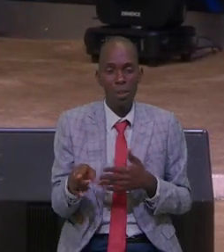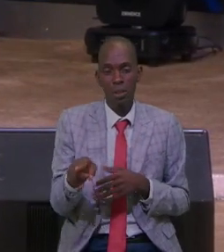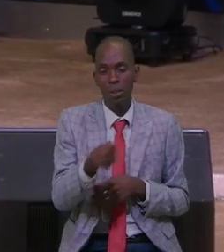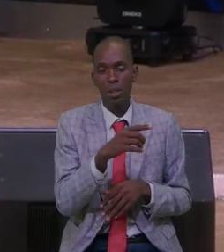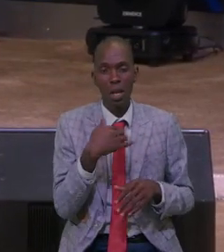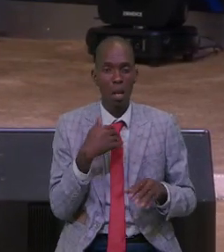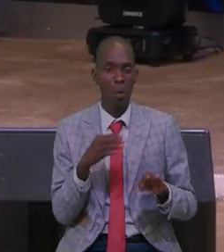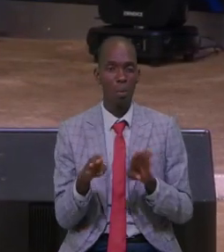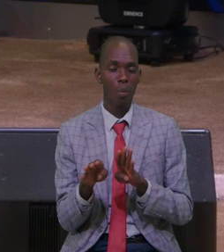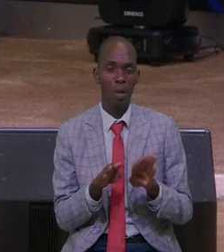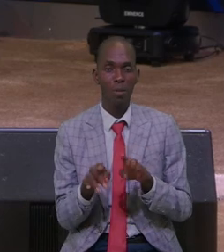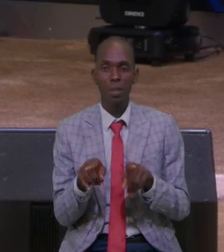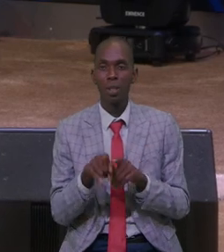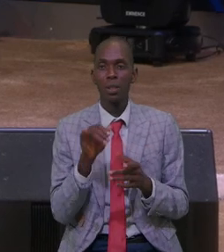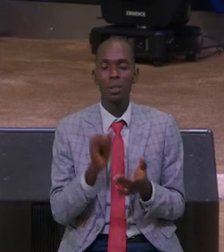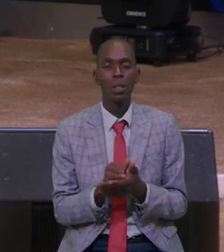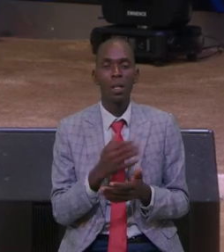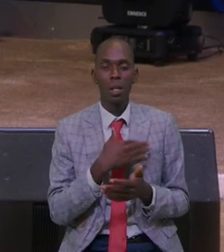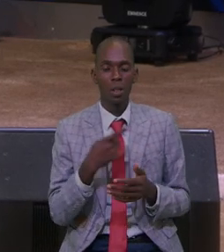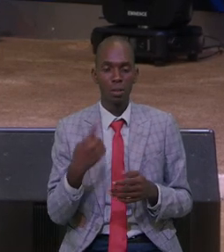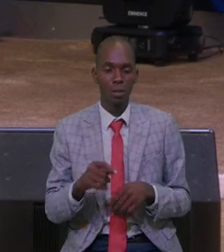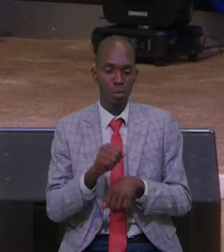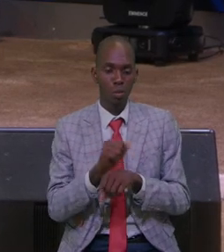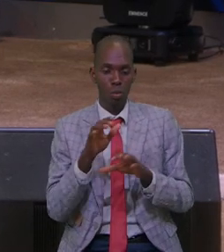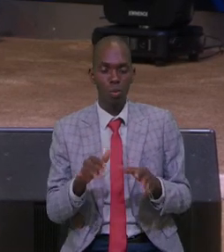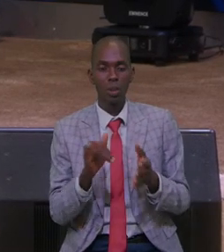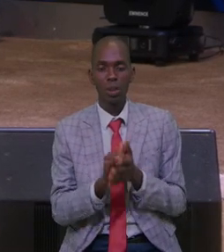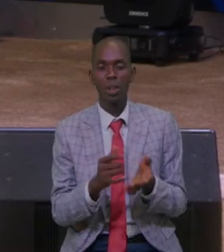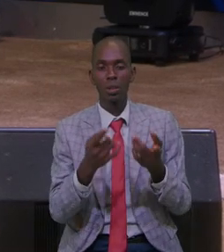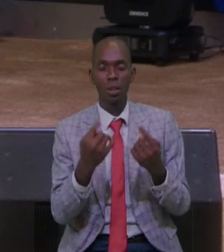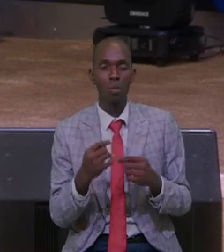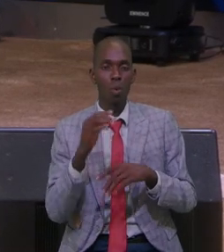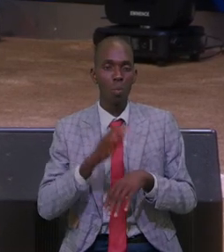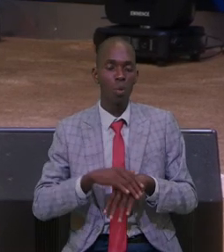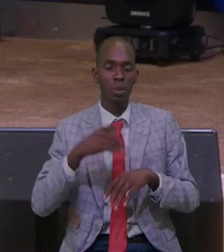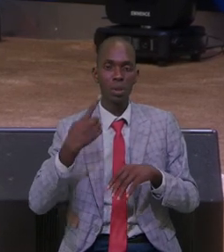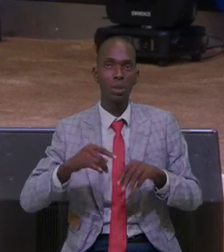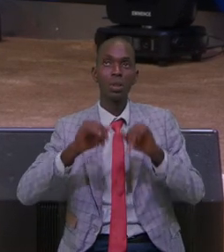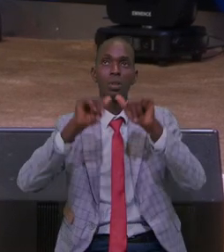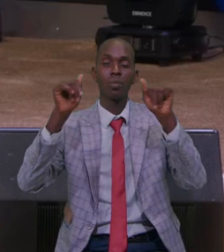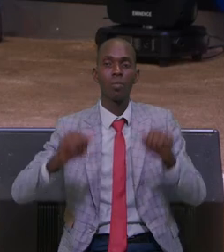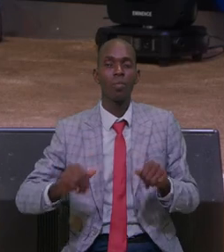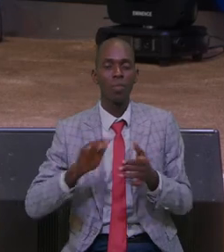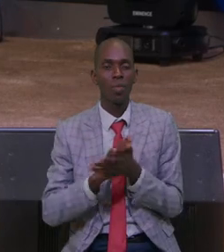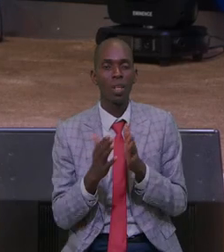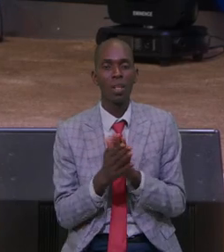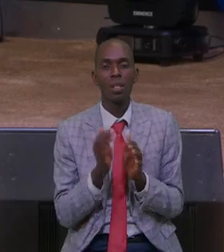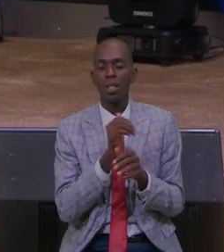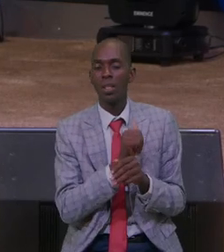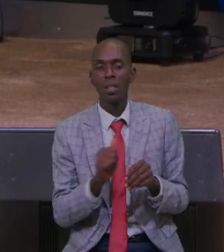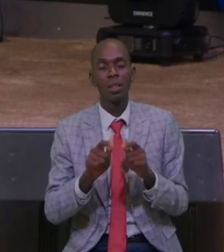that, and the stone that smote the image became a great mountain